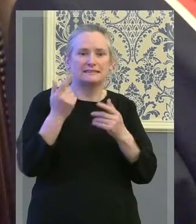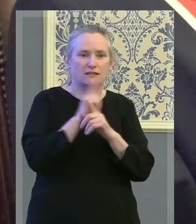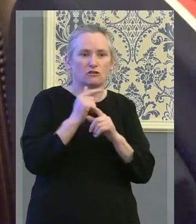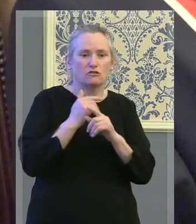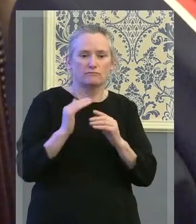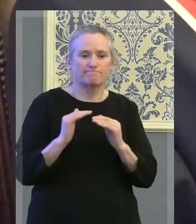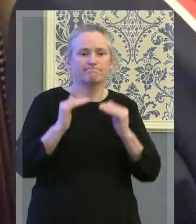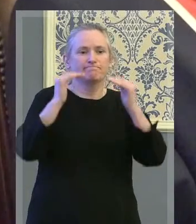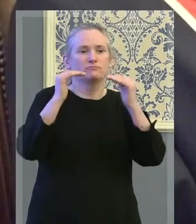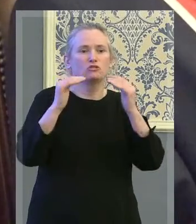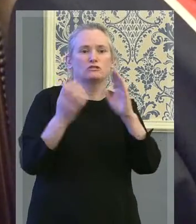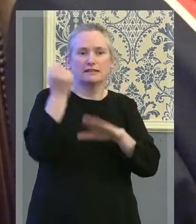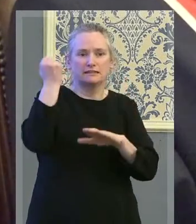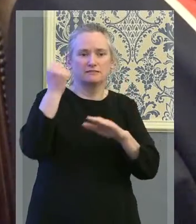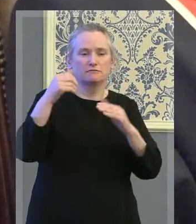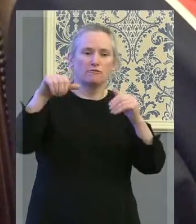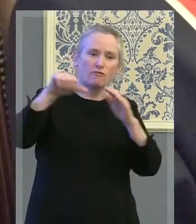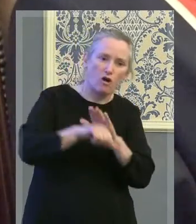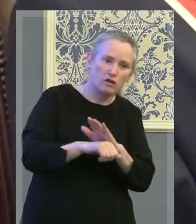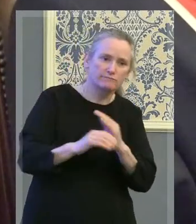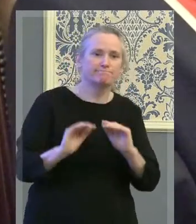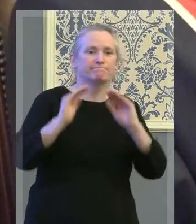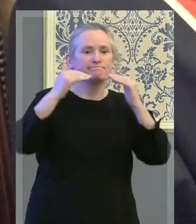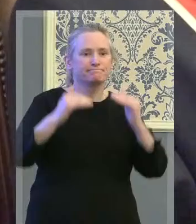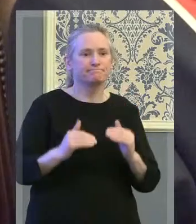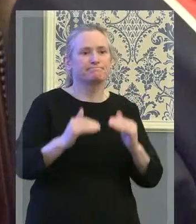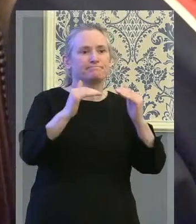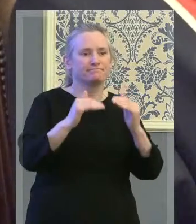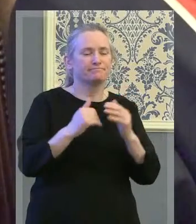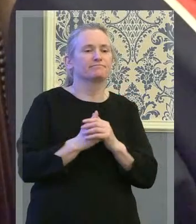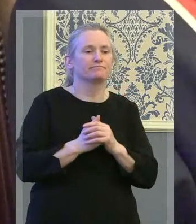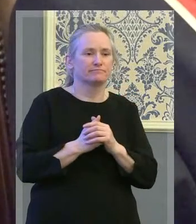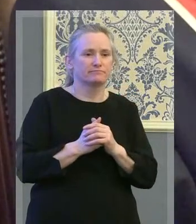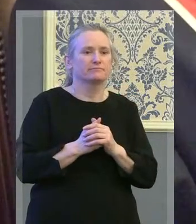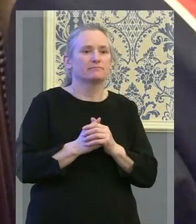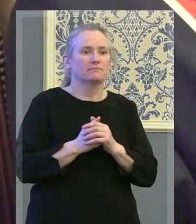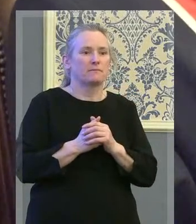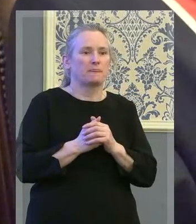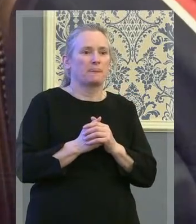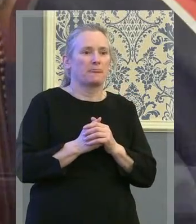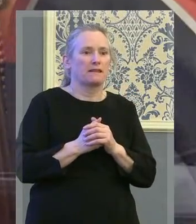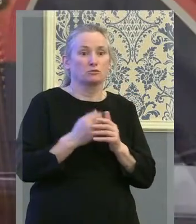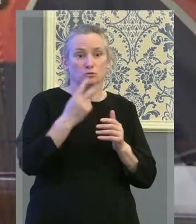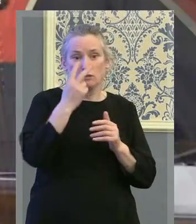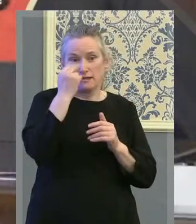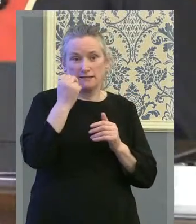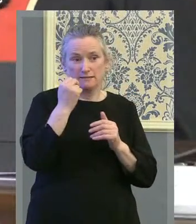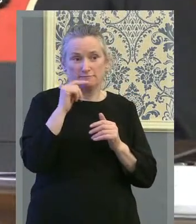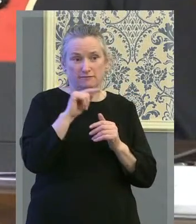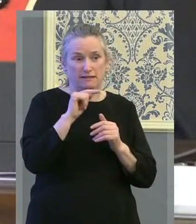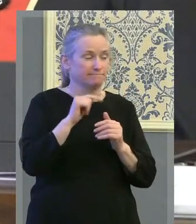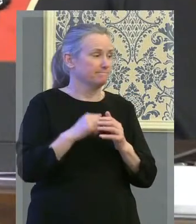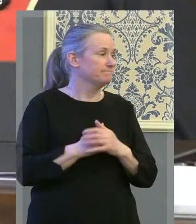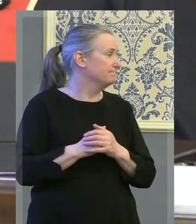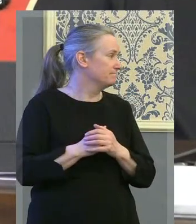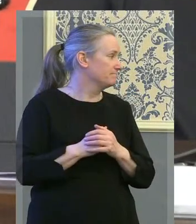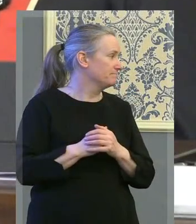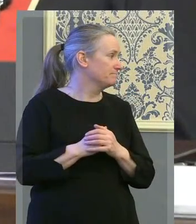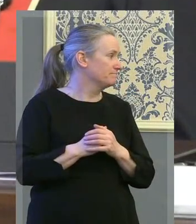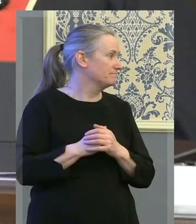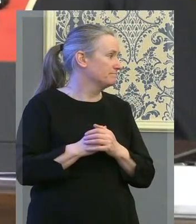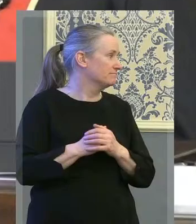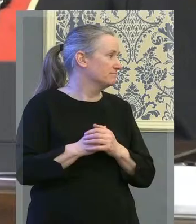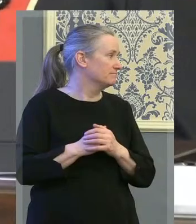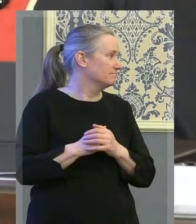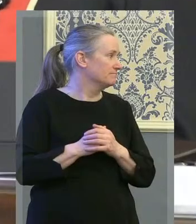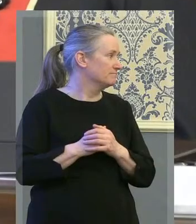Every song has its play, as it was called. We did 5 nights in Dublin, and we did 2 nights in Waterford. So we had a really great